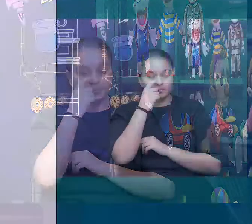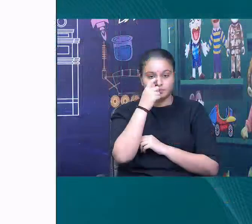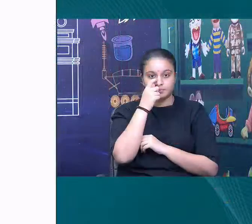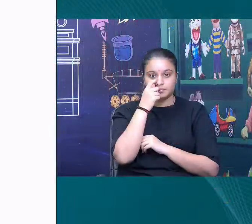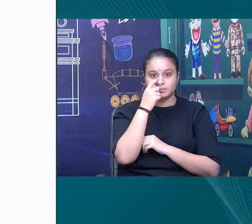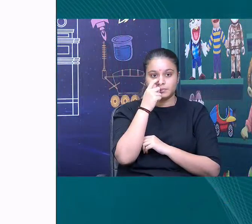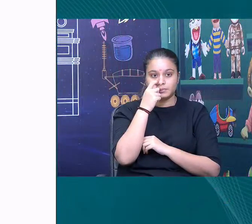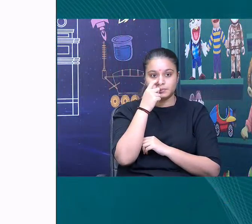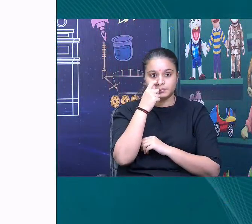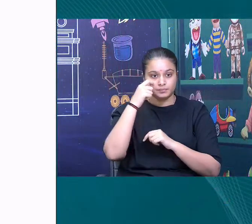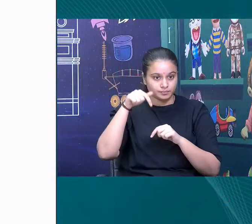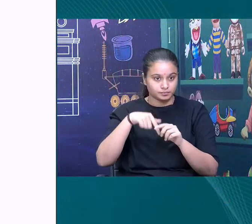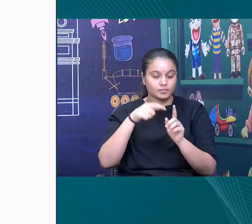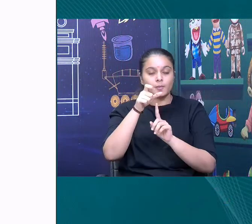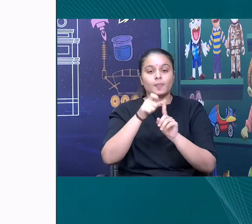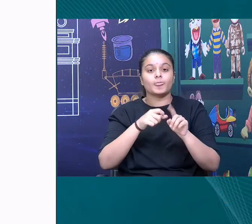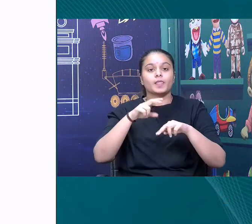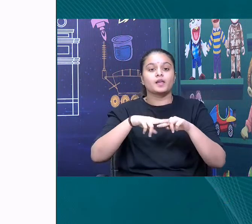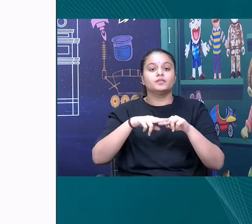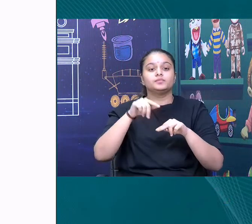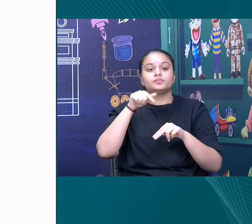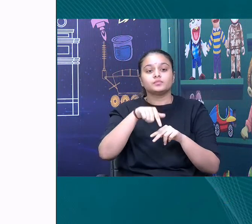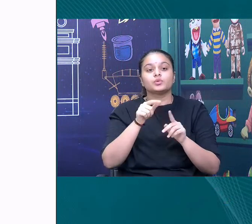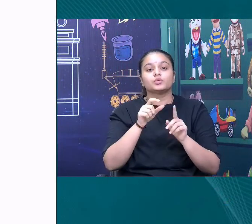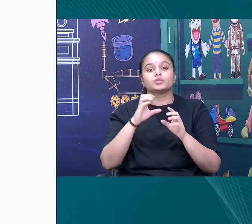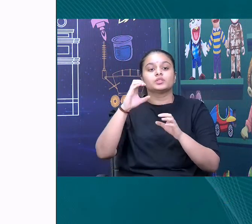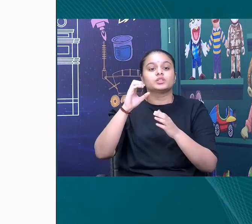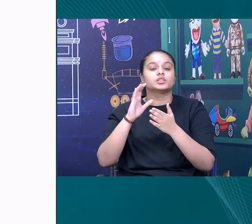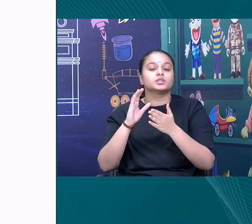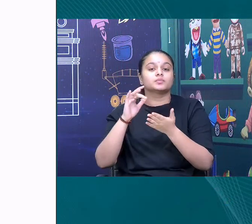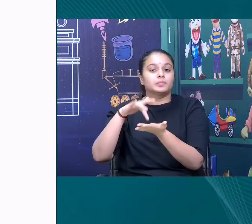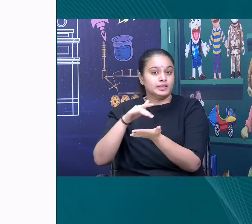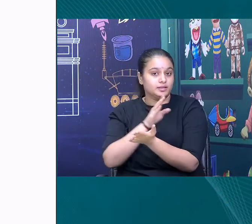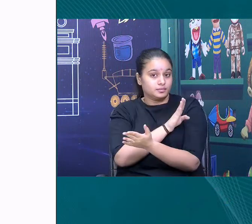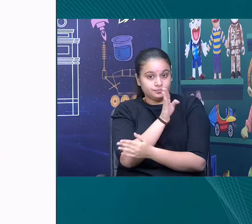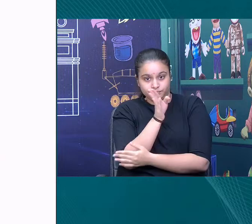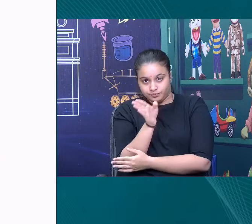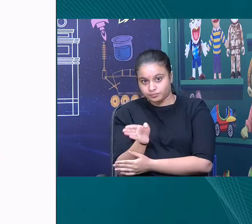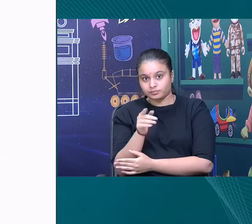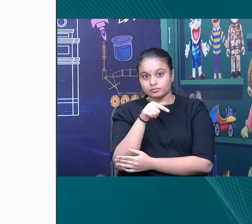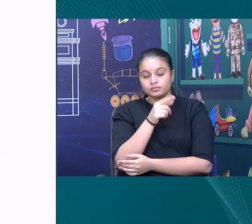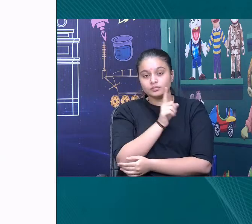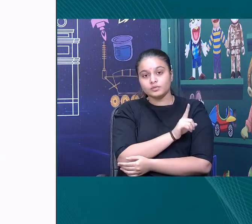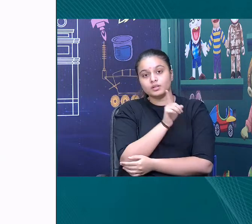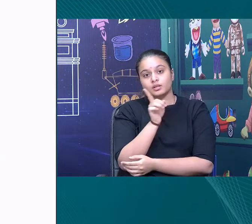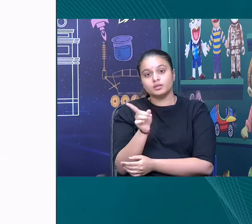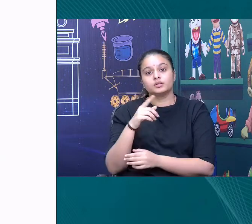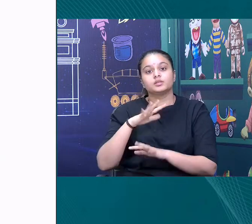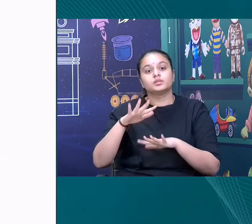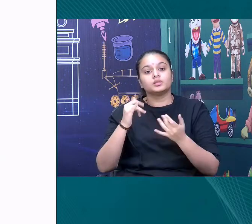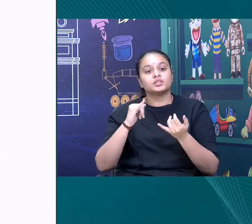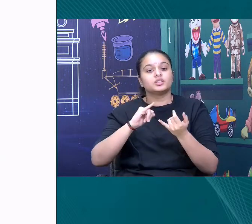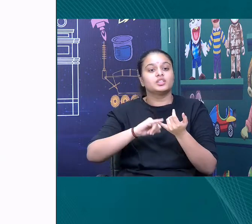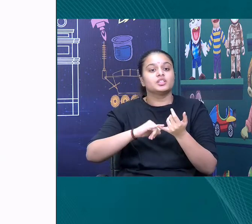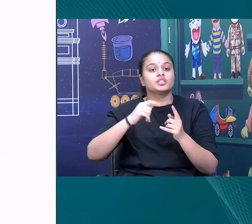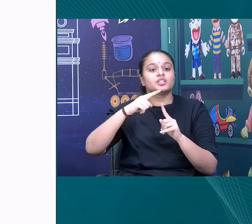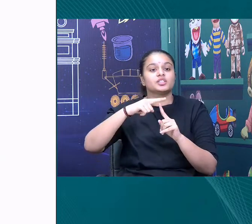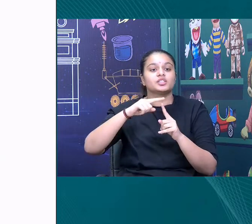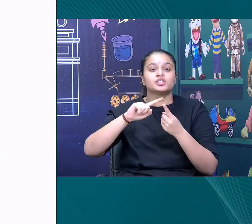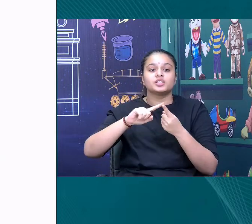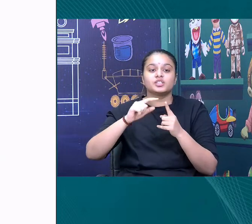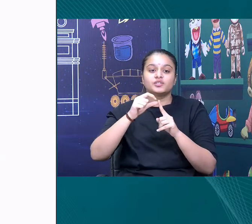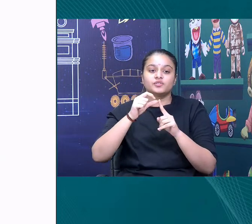Kanga, and today's unit is more about his visit to Cambridge, where he visited Mr. Stephen Hawking.